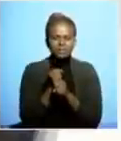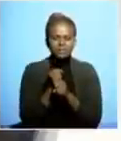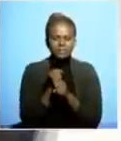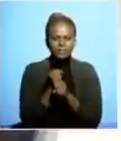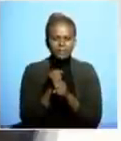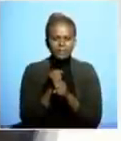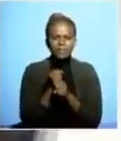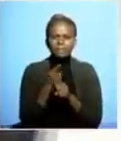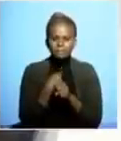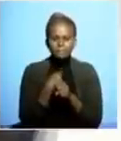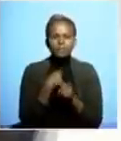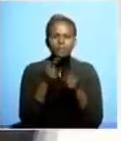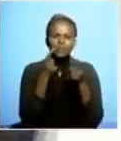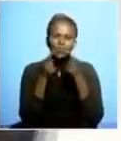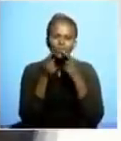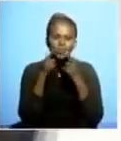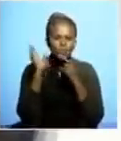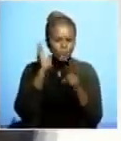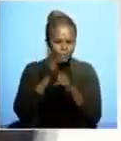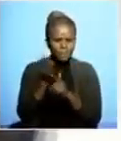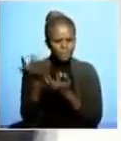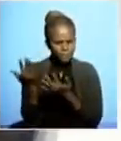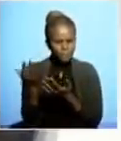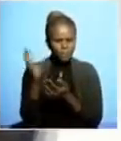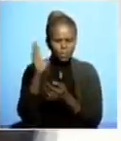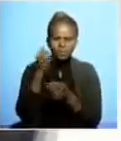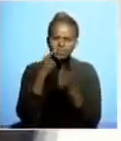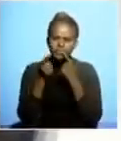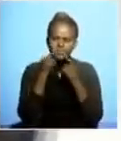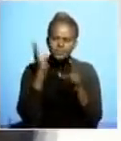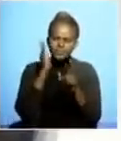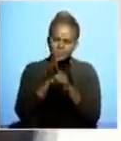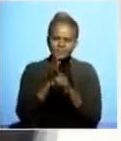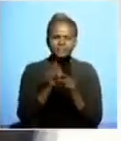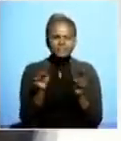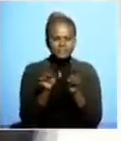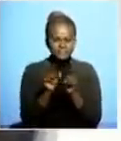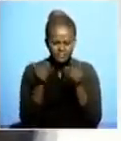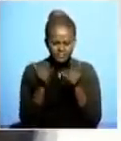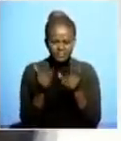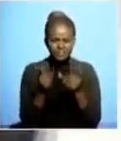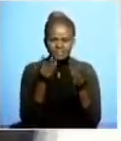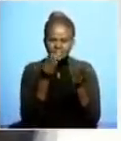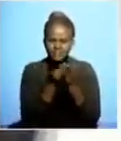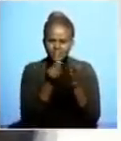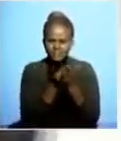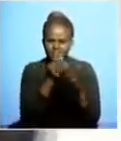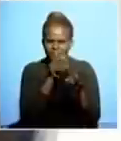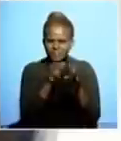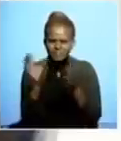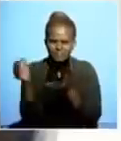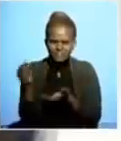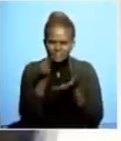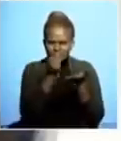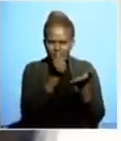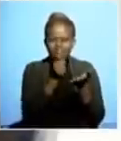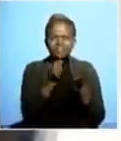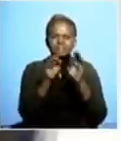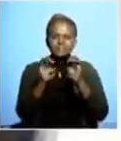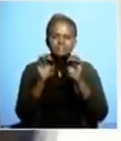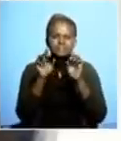And I'll talk about that when we come to her. And drove that money into education.